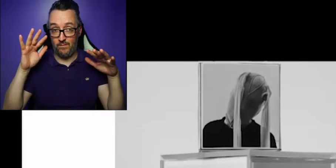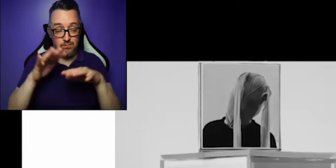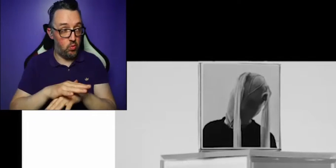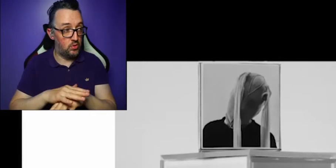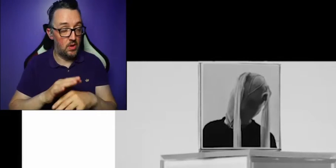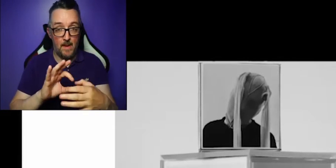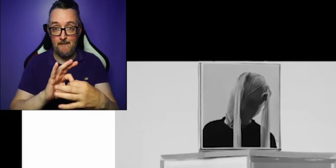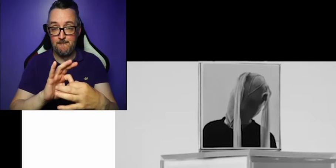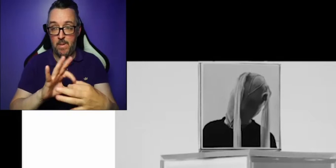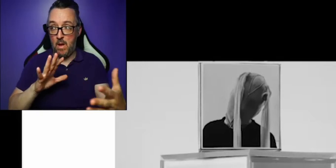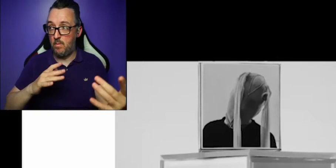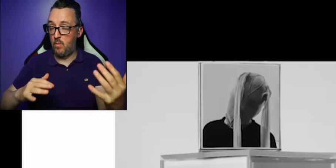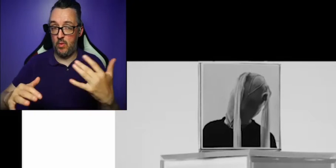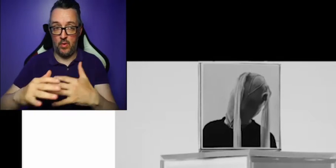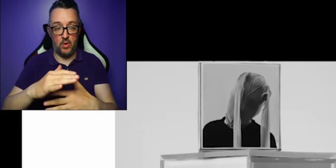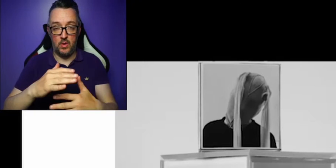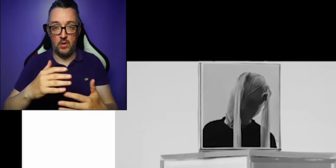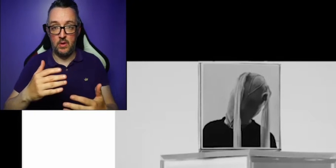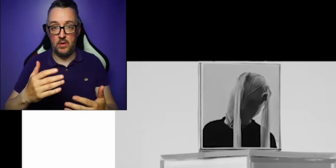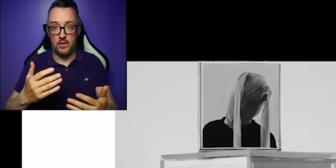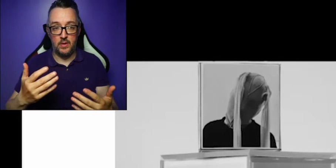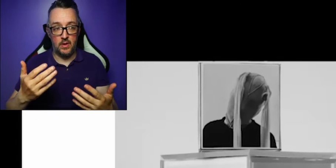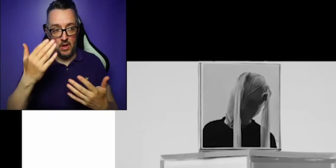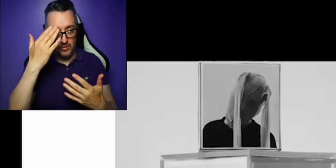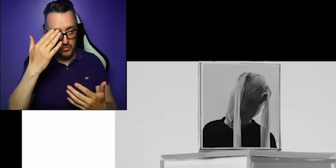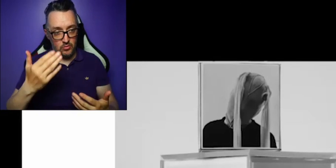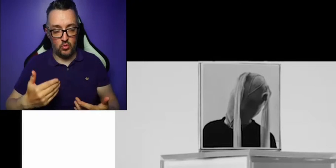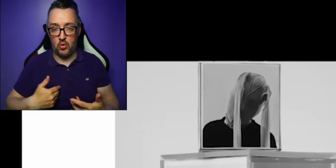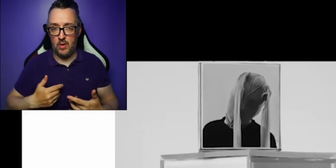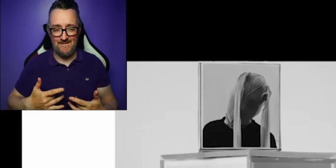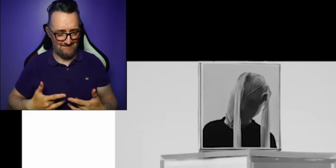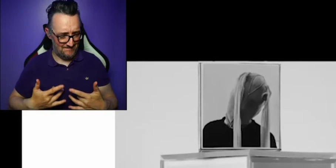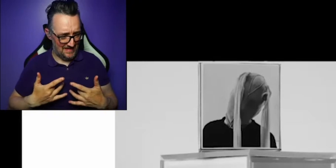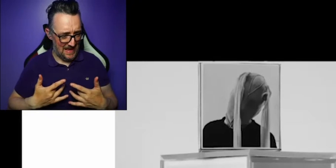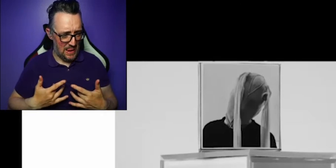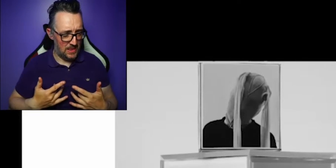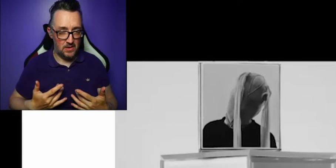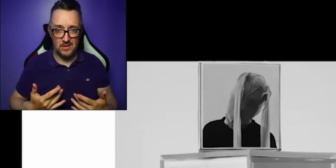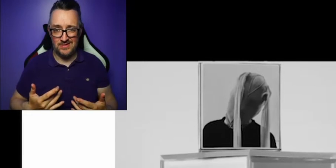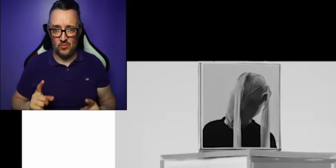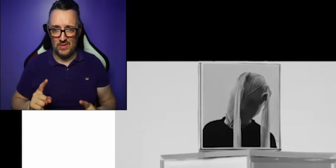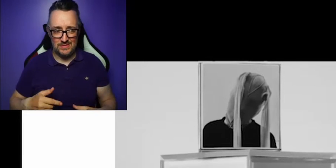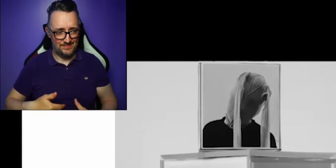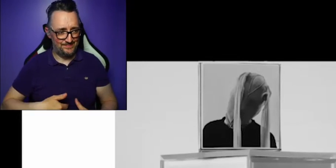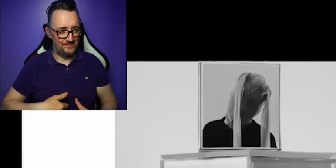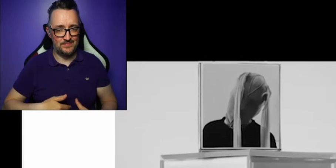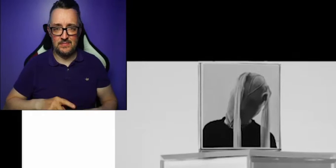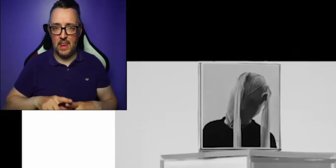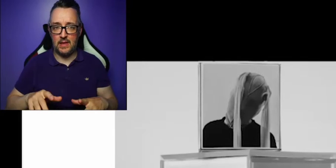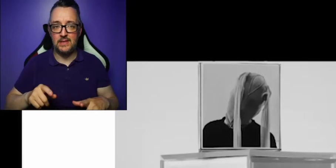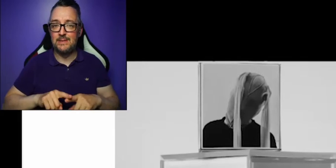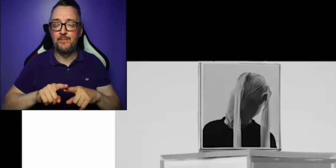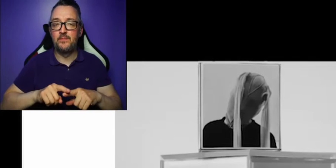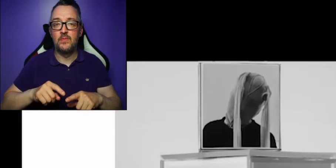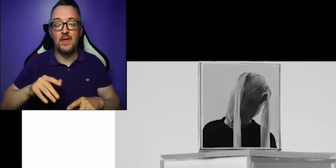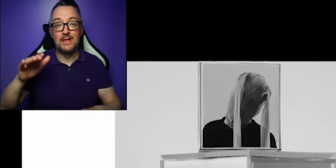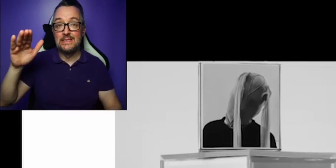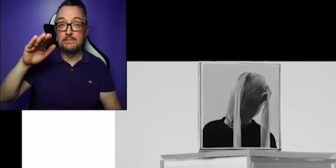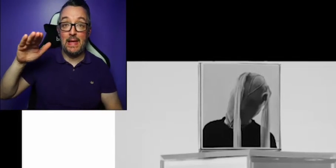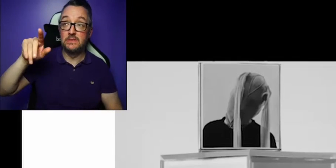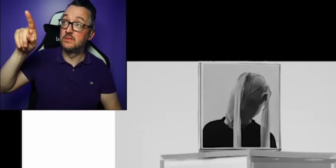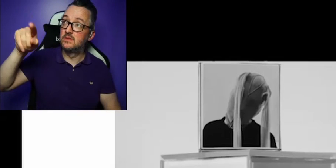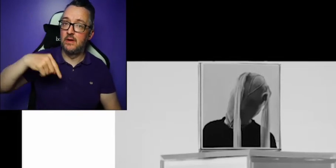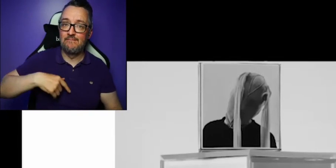and wanting to sort of know how I was supposed to feel and not really, and feeling sort of almost like I was floating off into